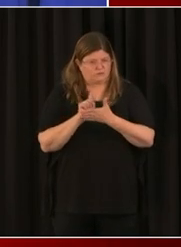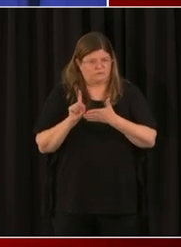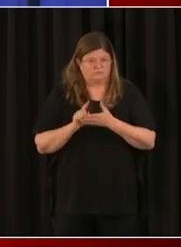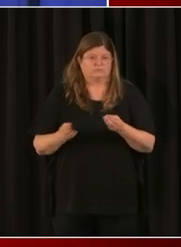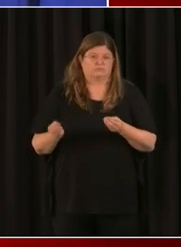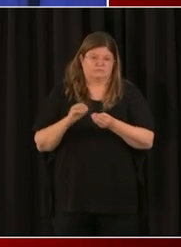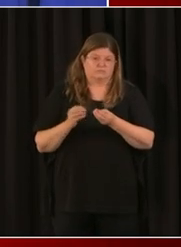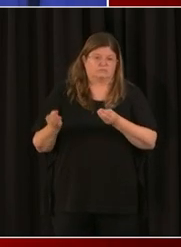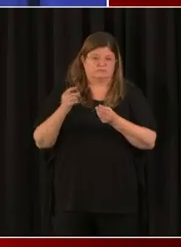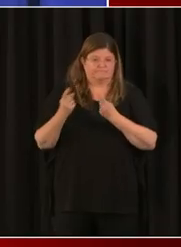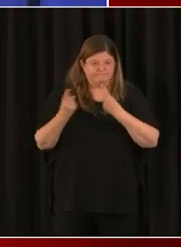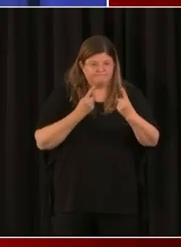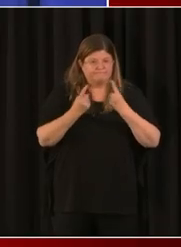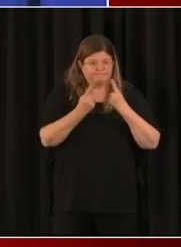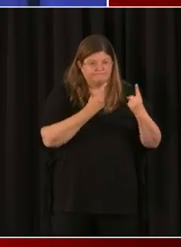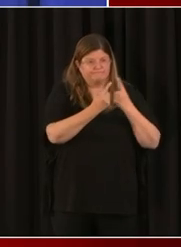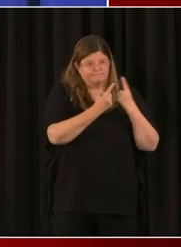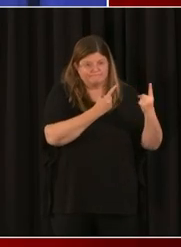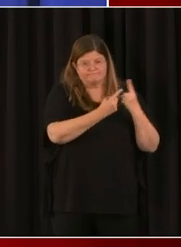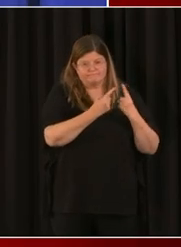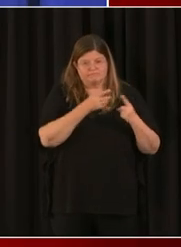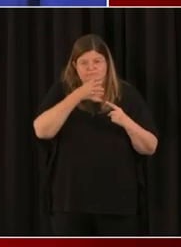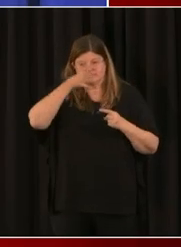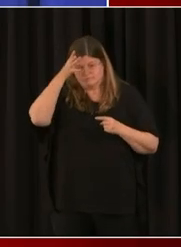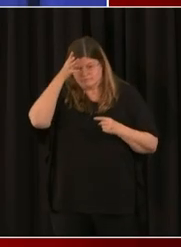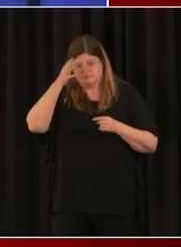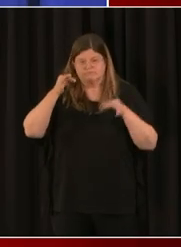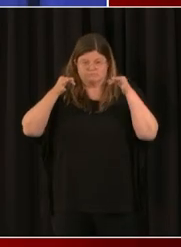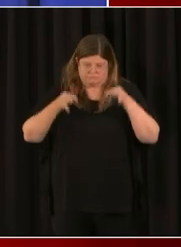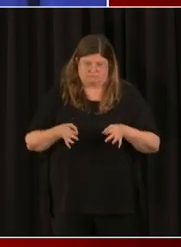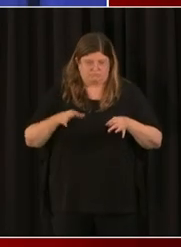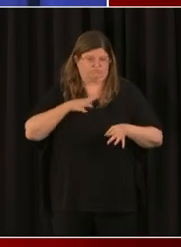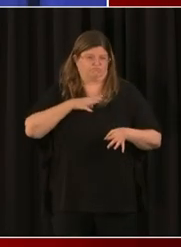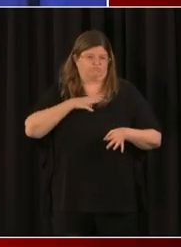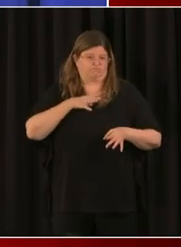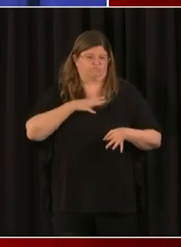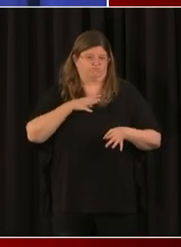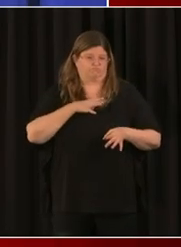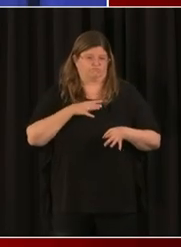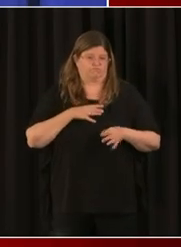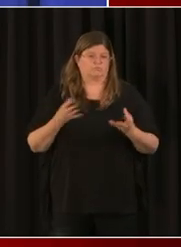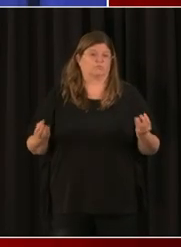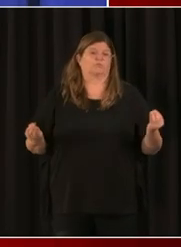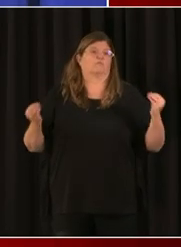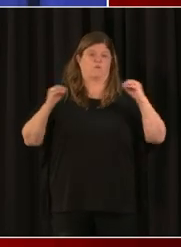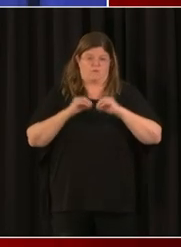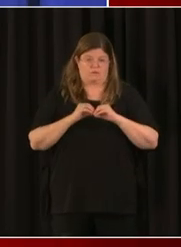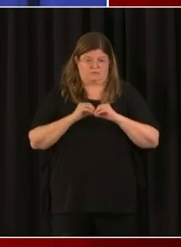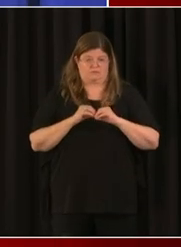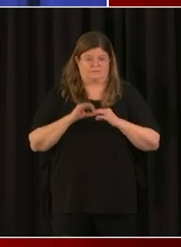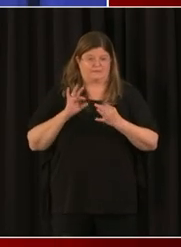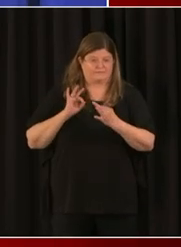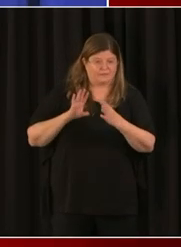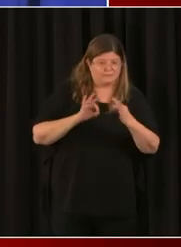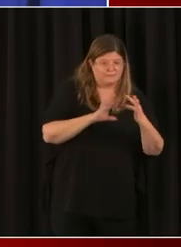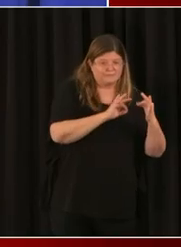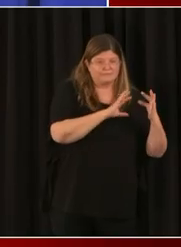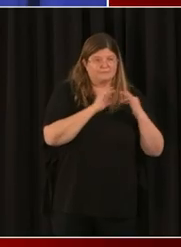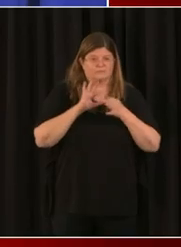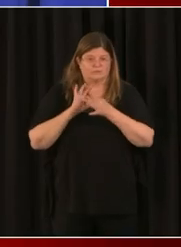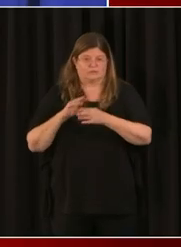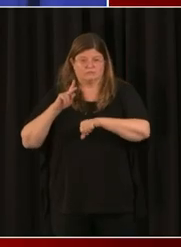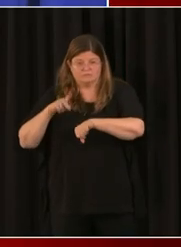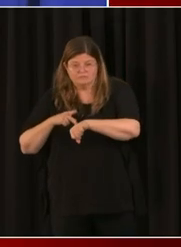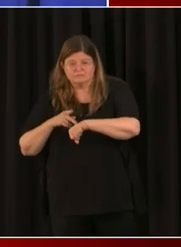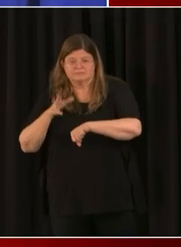and more parents choosing care. And we have more feedback from our principals